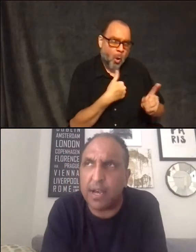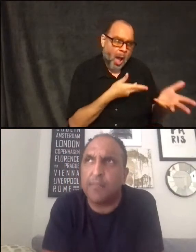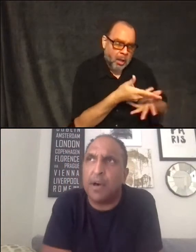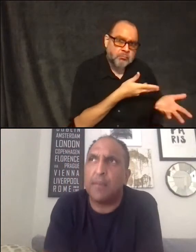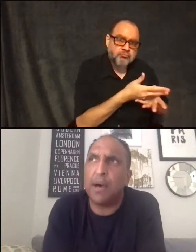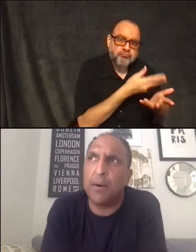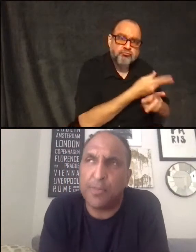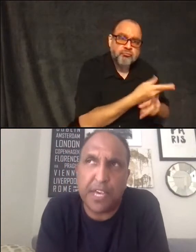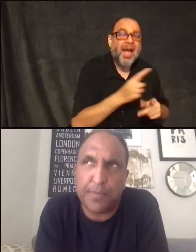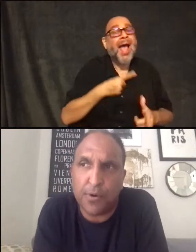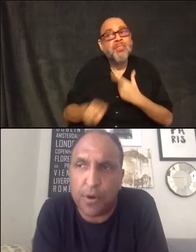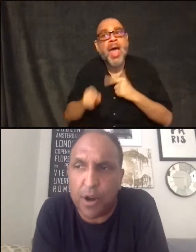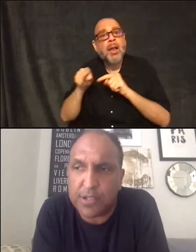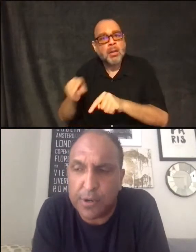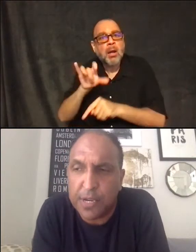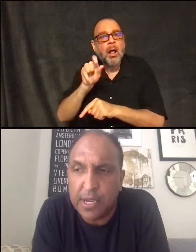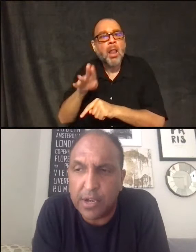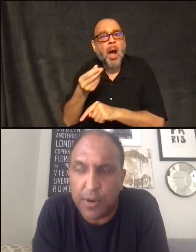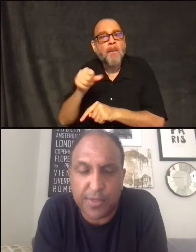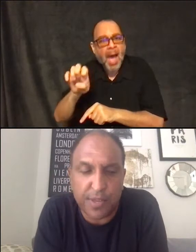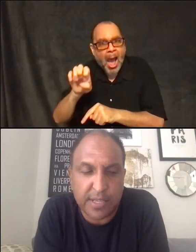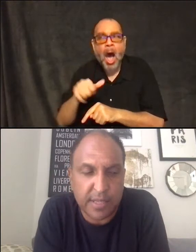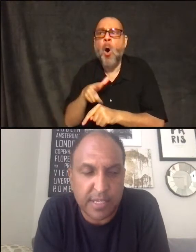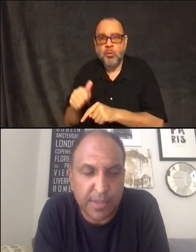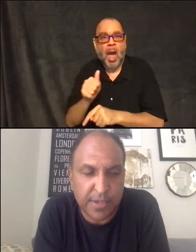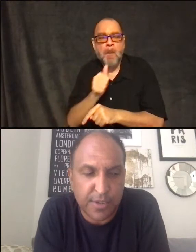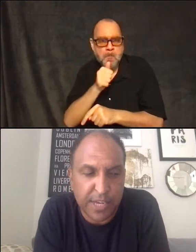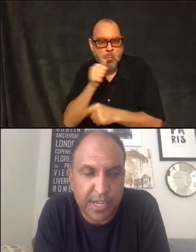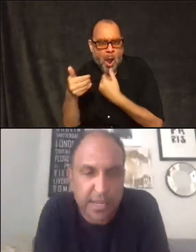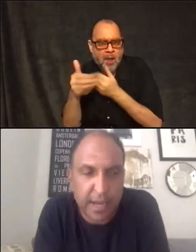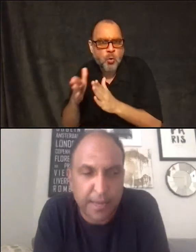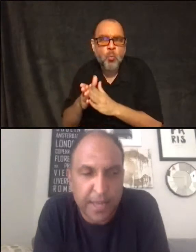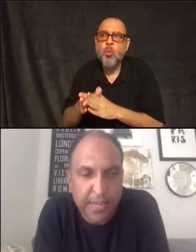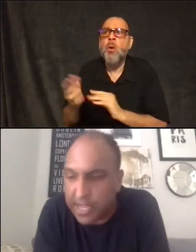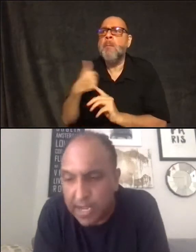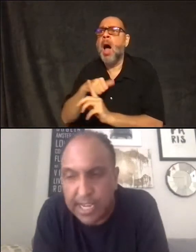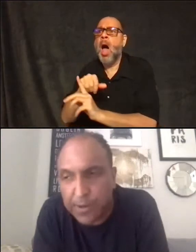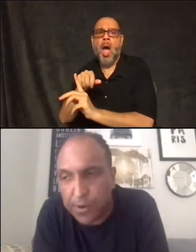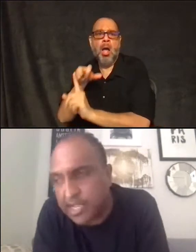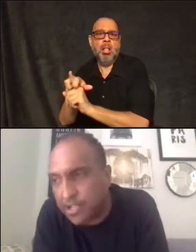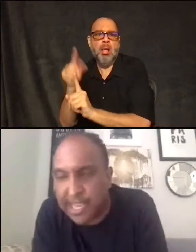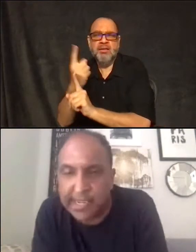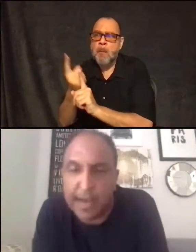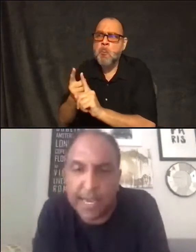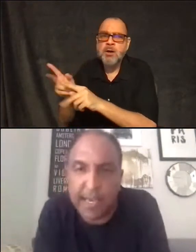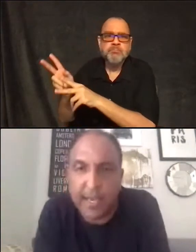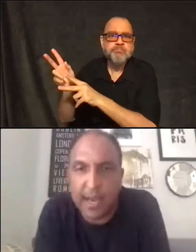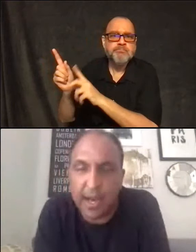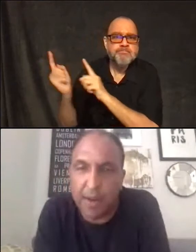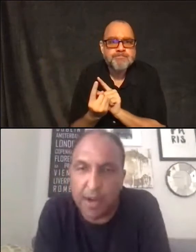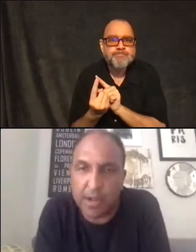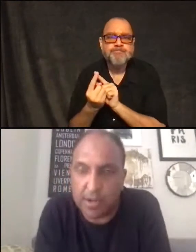rooms with people who are also going through this similar situation, to be able to connect with organizations like